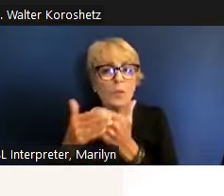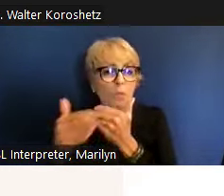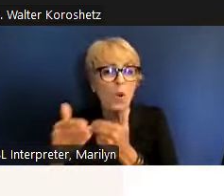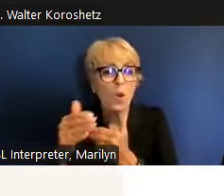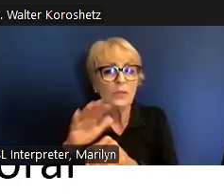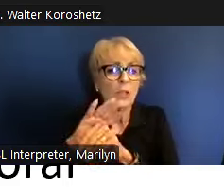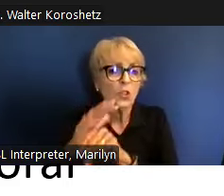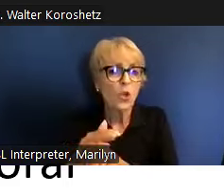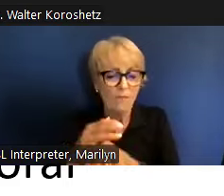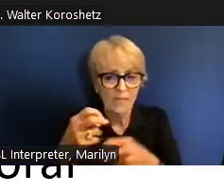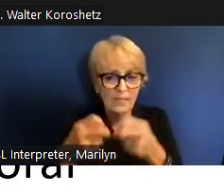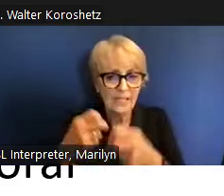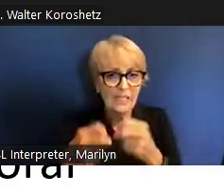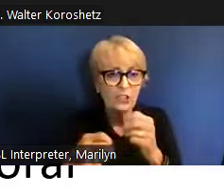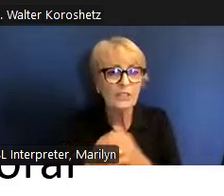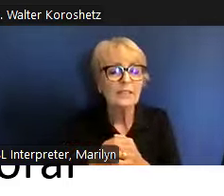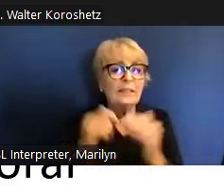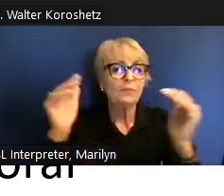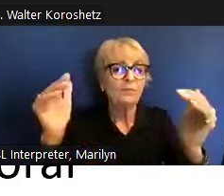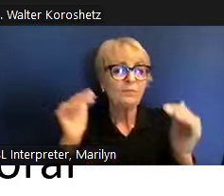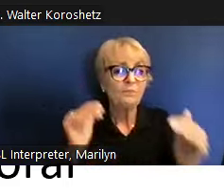Next slide, please.